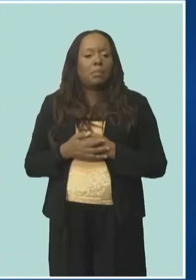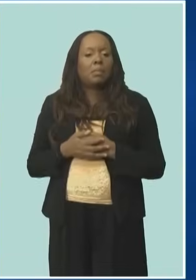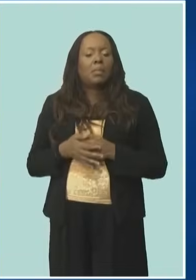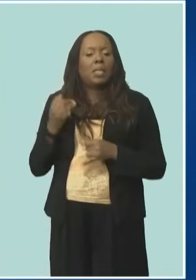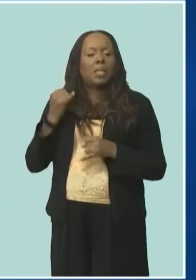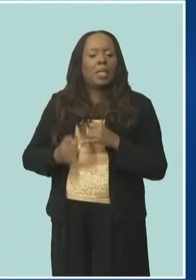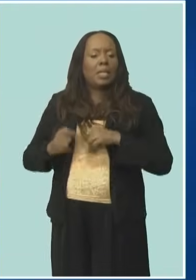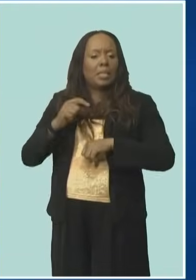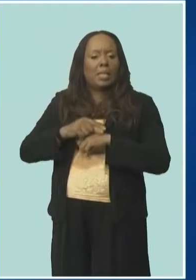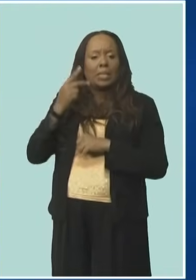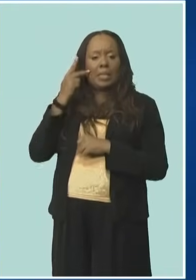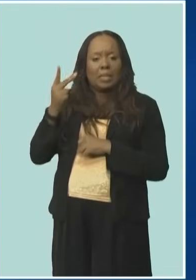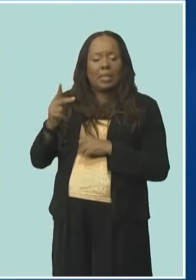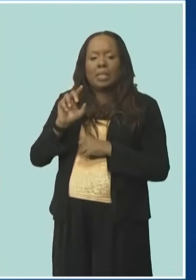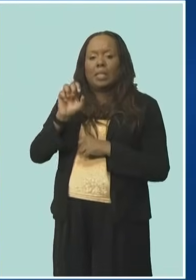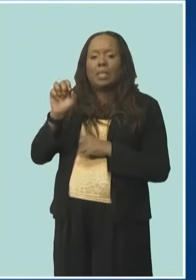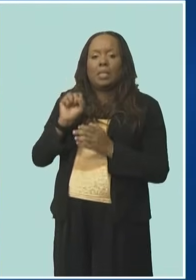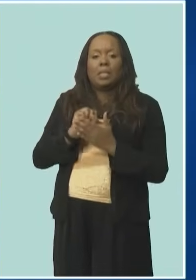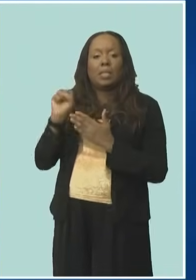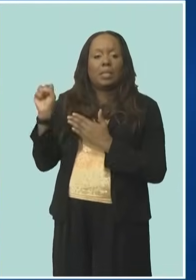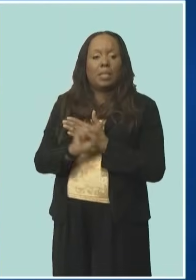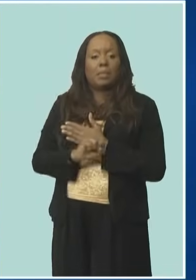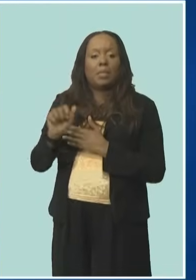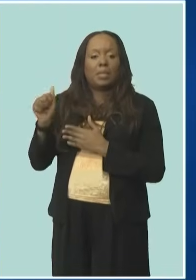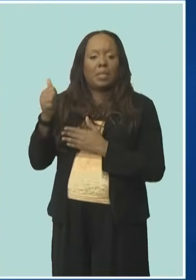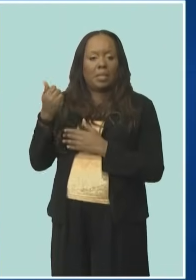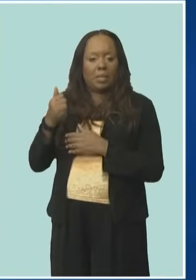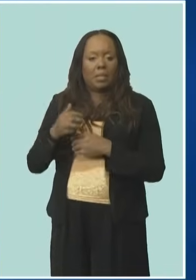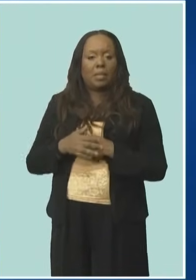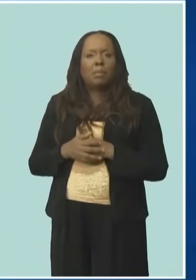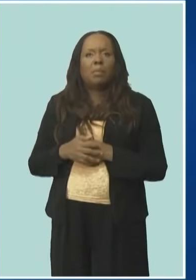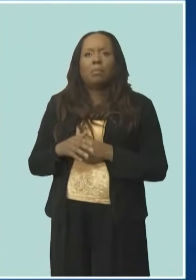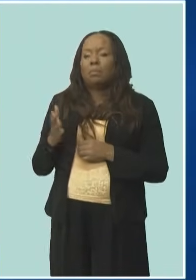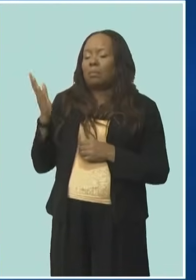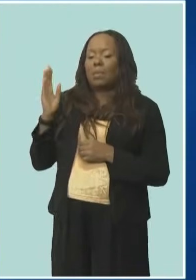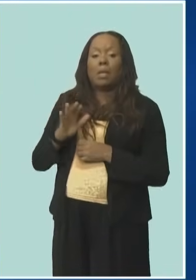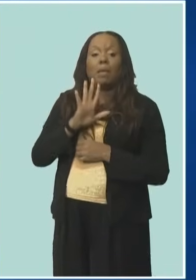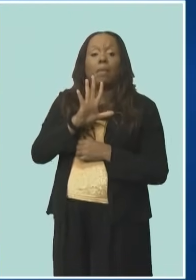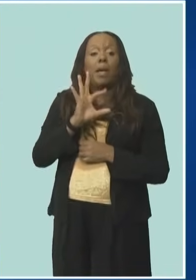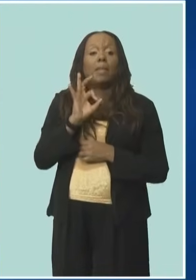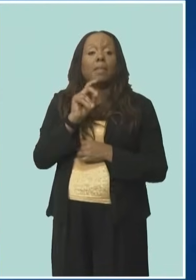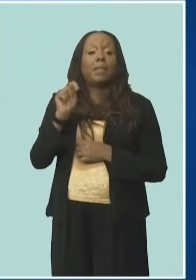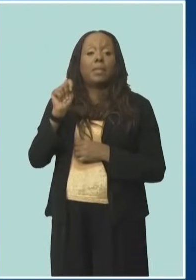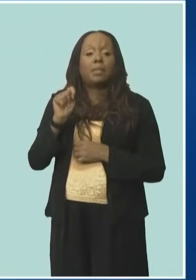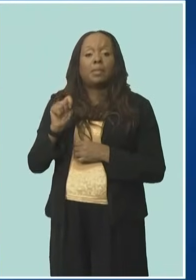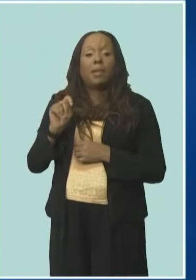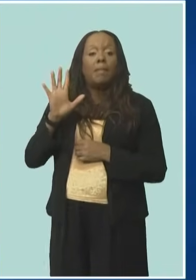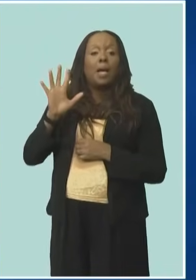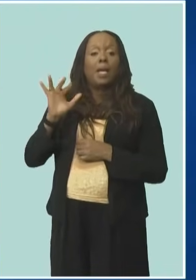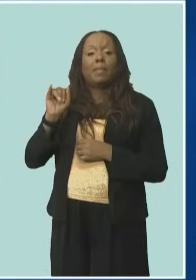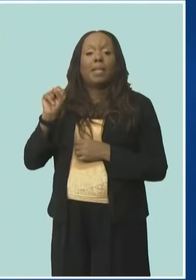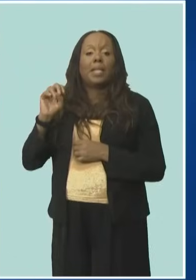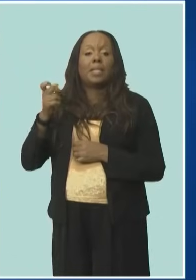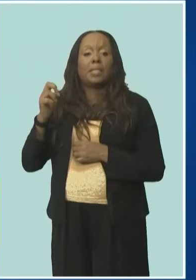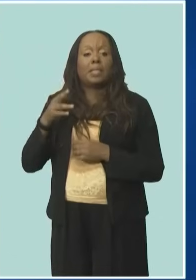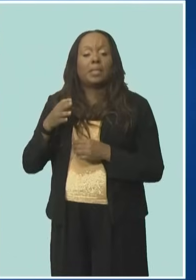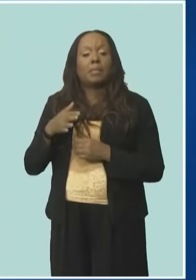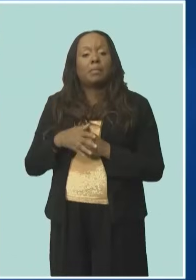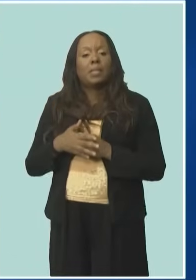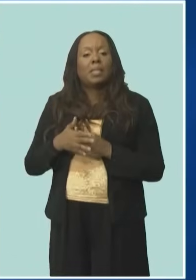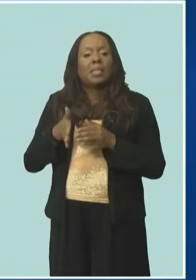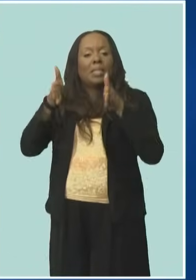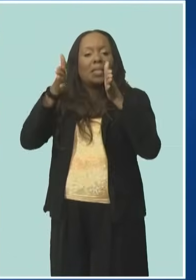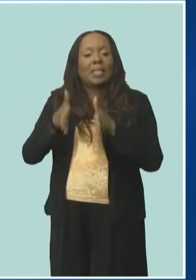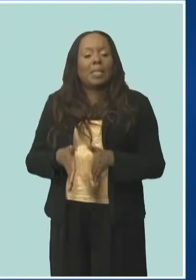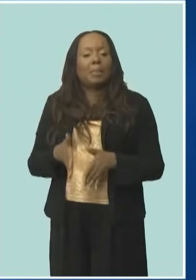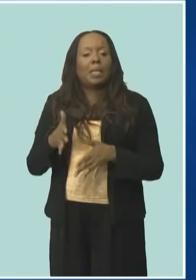was last seen on September 10th. Cadogan is about 5 feet 5 inches in height, slim build, light brown complexion, and has